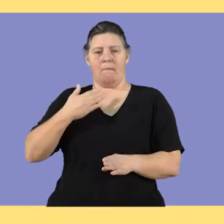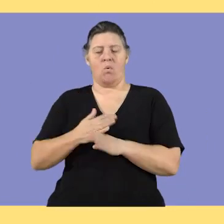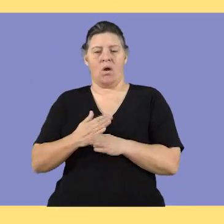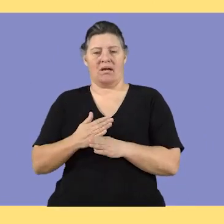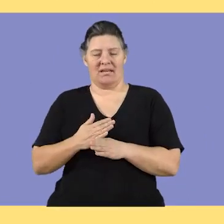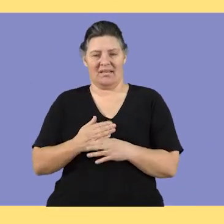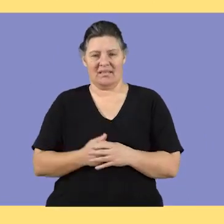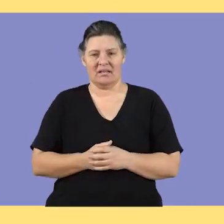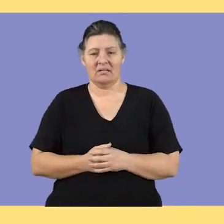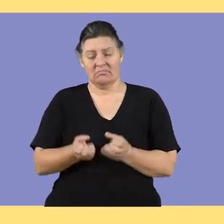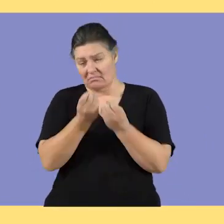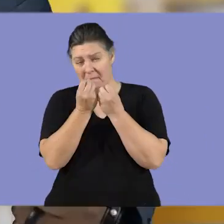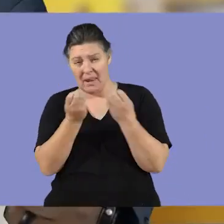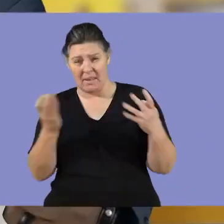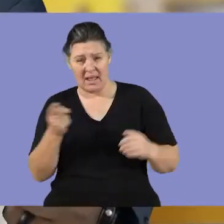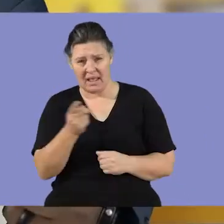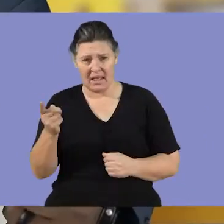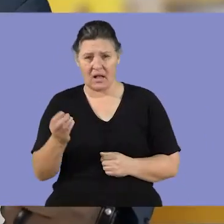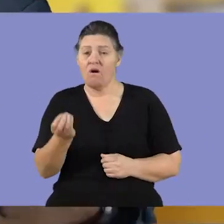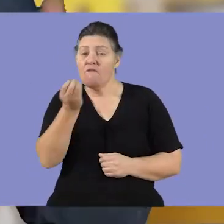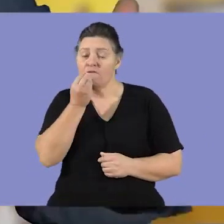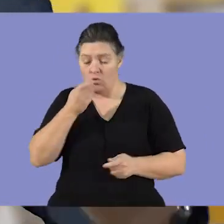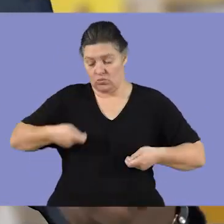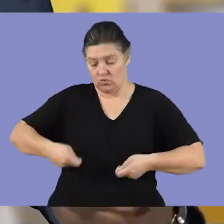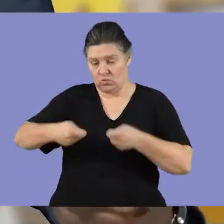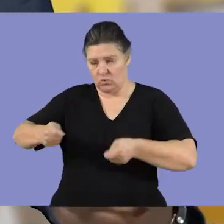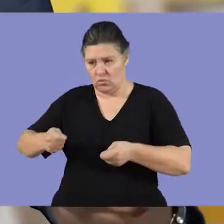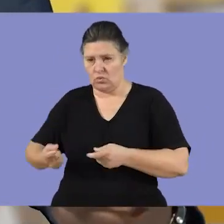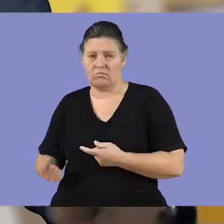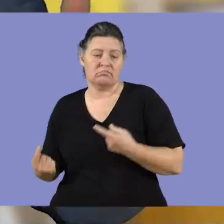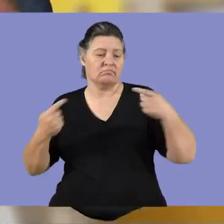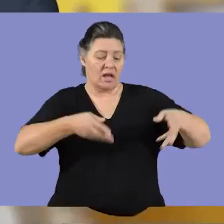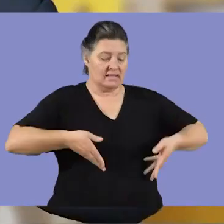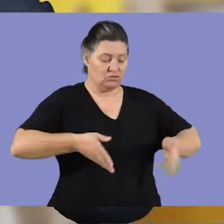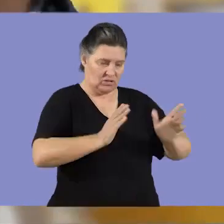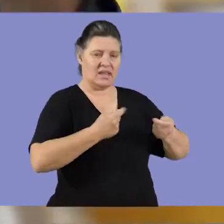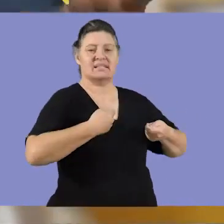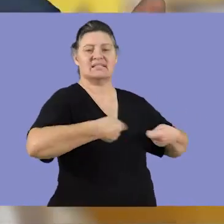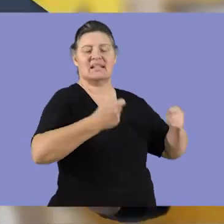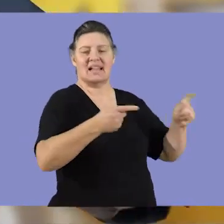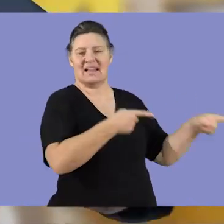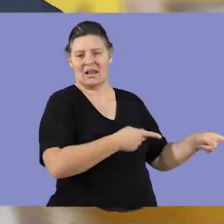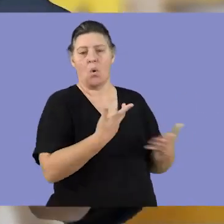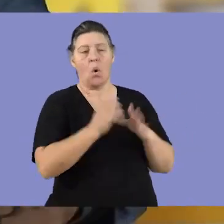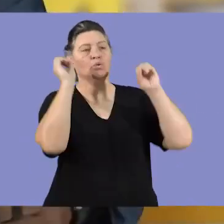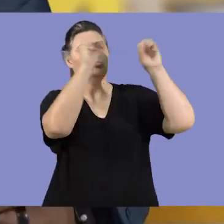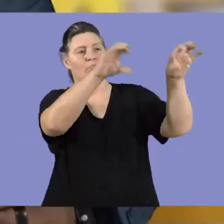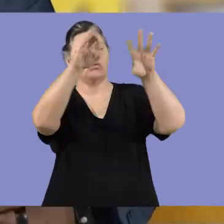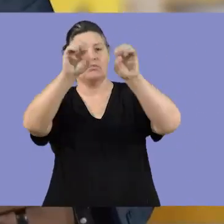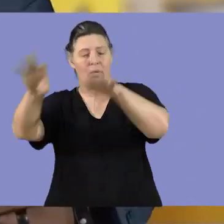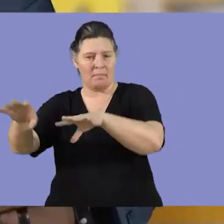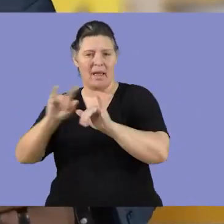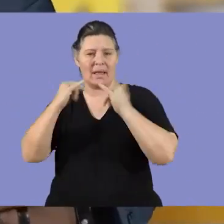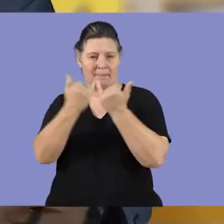home. All right? I've seen so many people who cook their food from home and then they go on to sell it and delivering